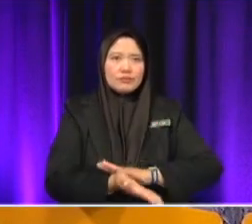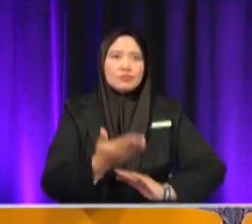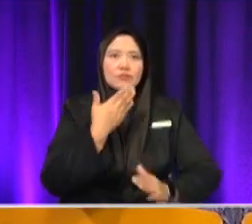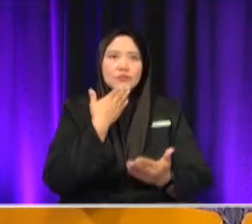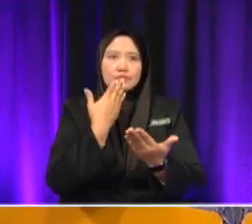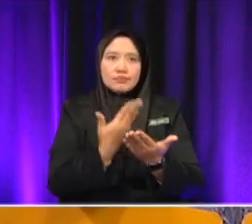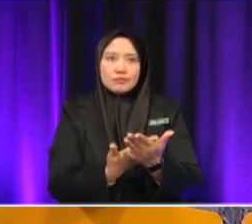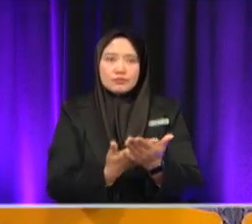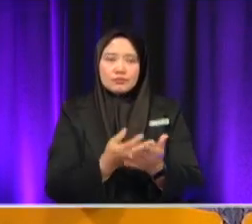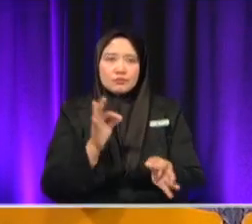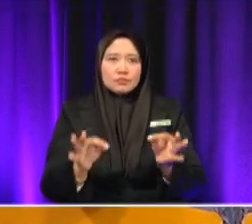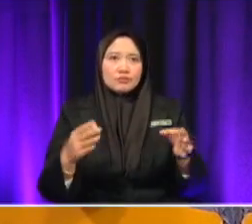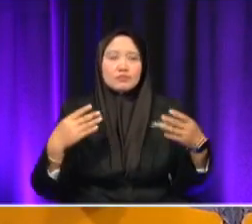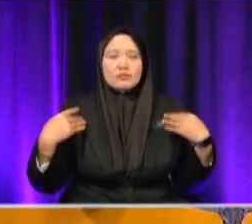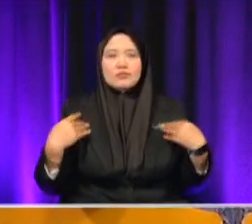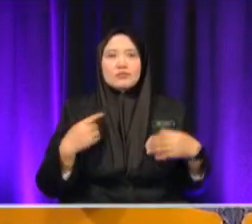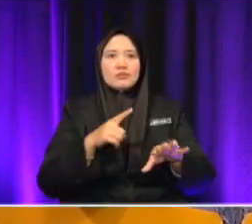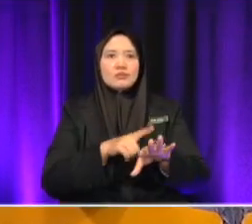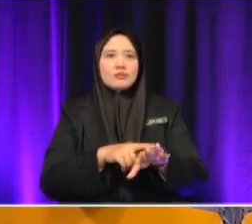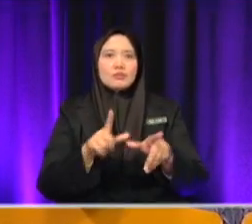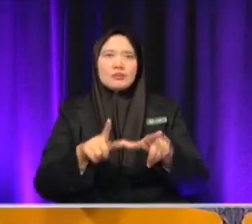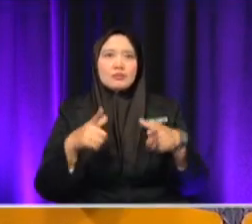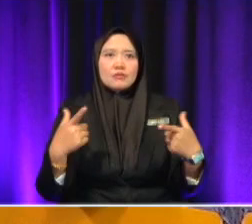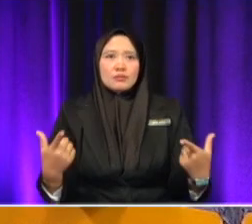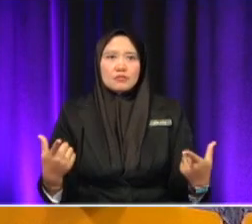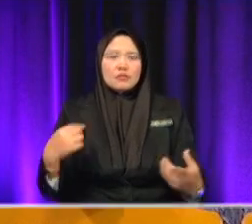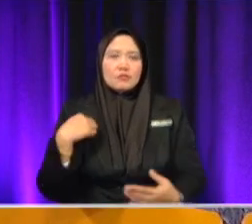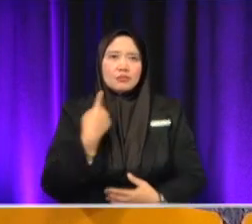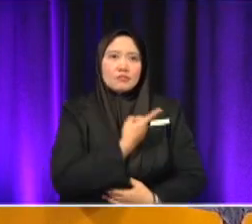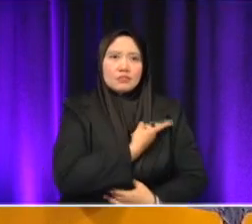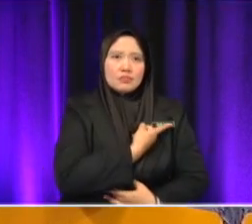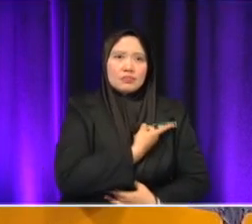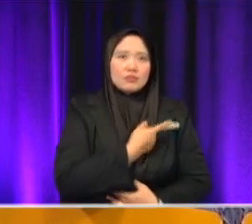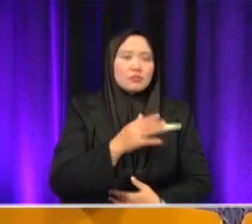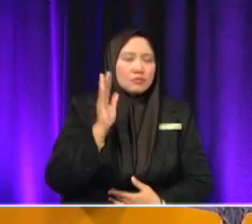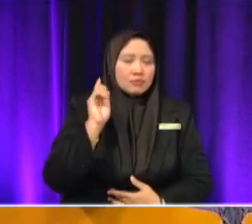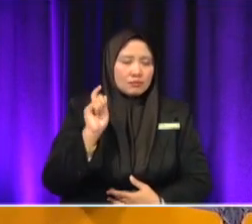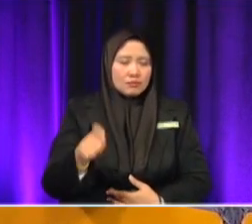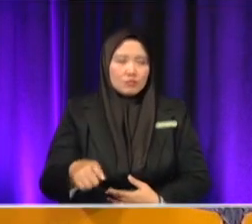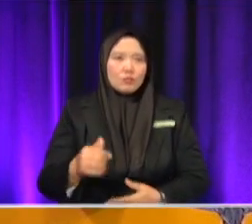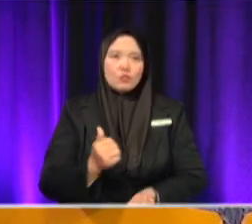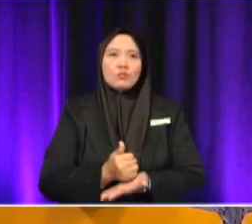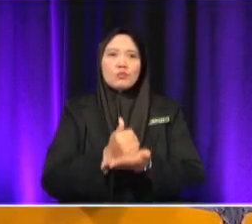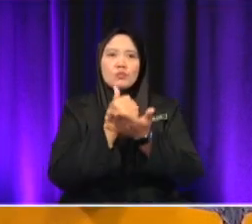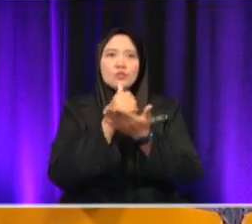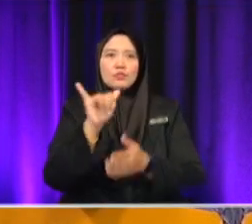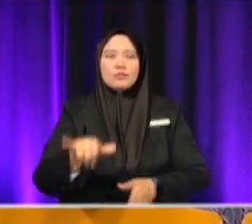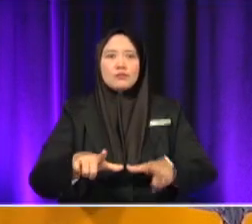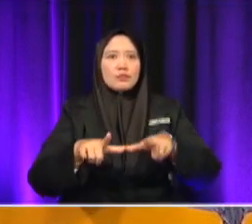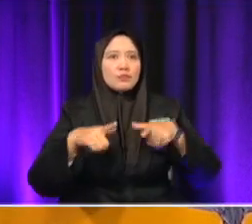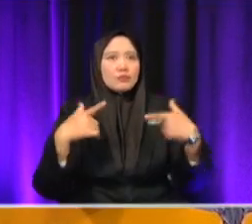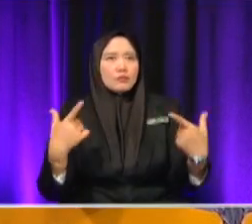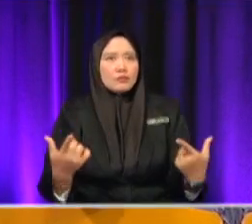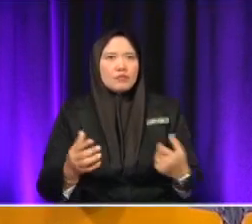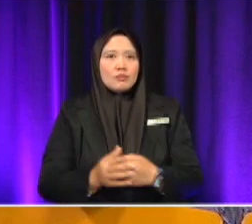if you have the time and energy to help others, why not? Do spend your time and energy to help others. And also in regards to the